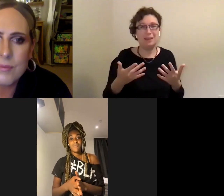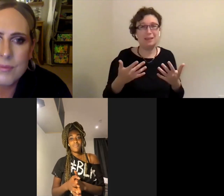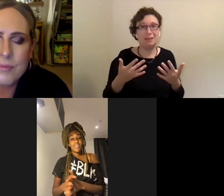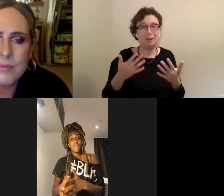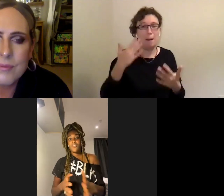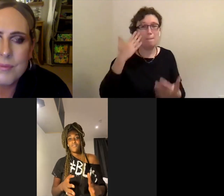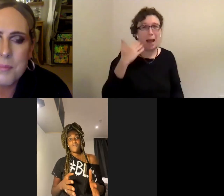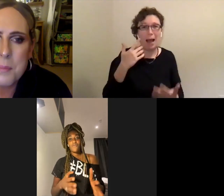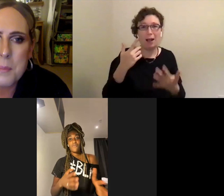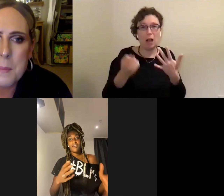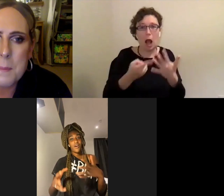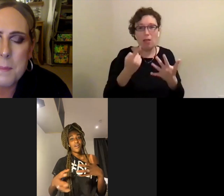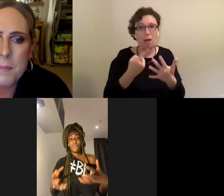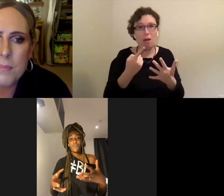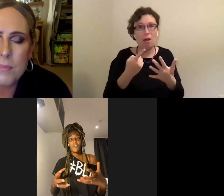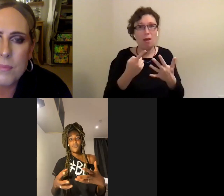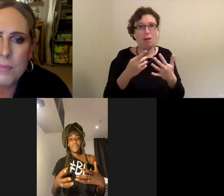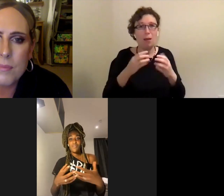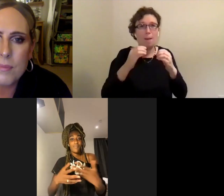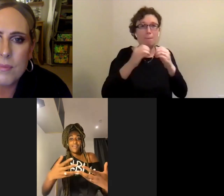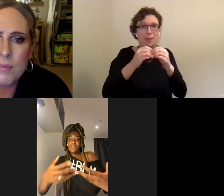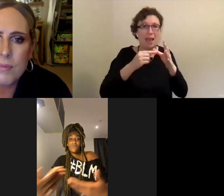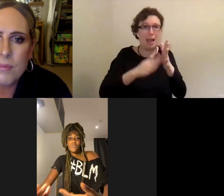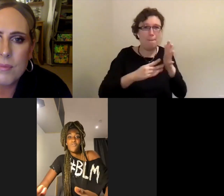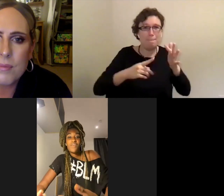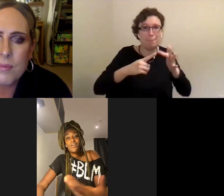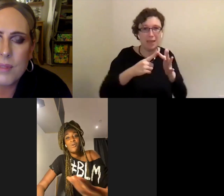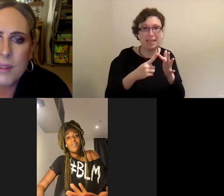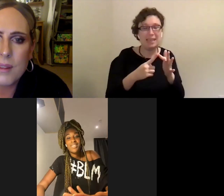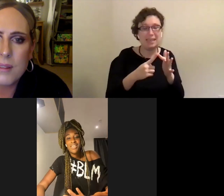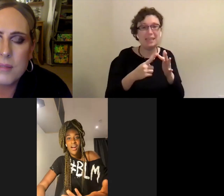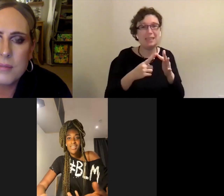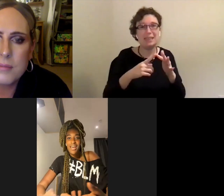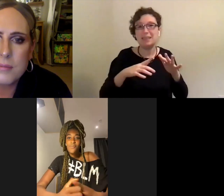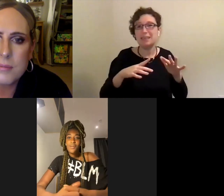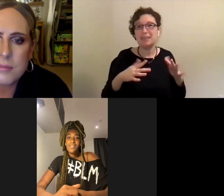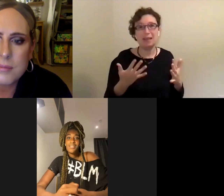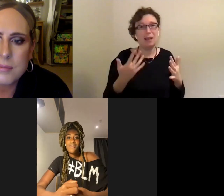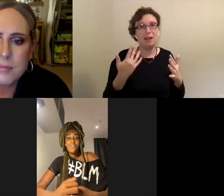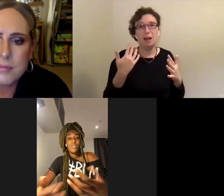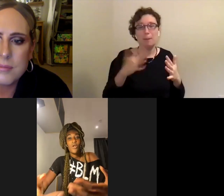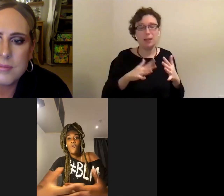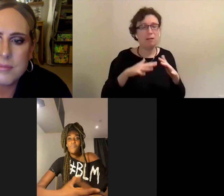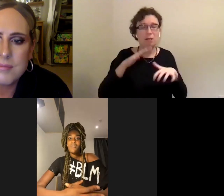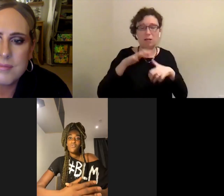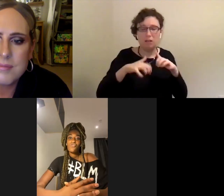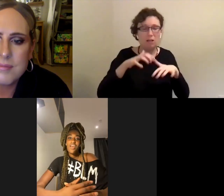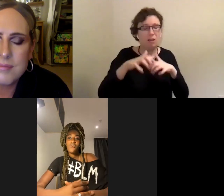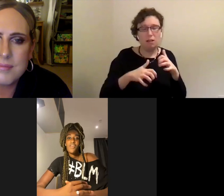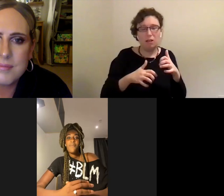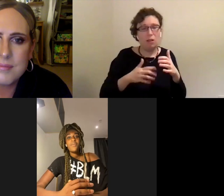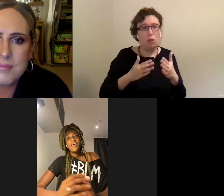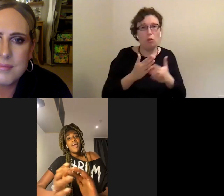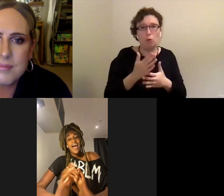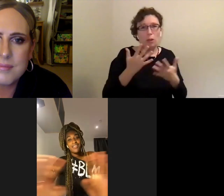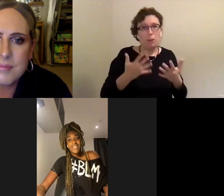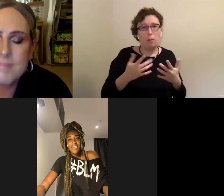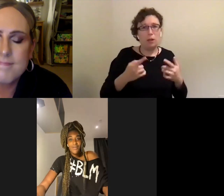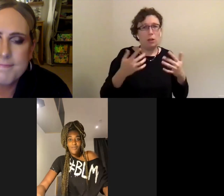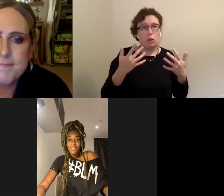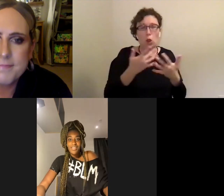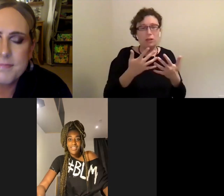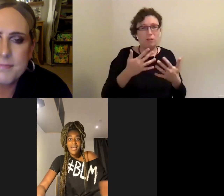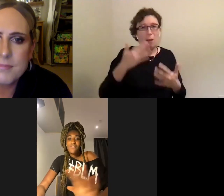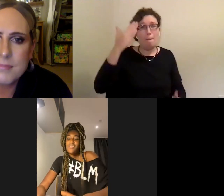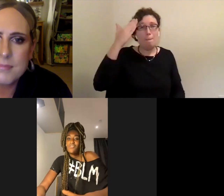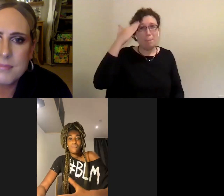is different going through these battles of inequality right now, because there's a lot of mental strain on them. And to anyone